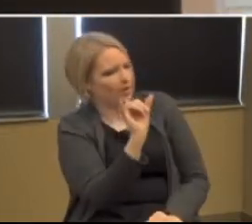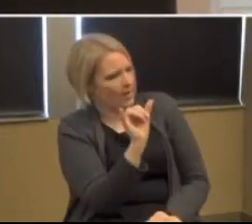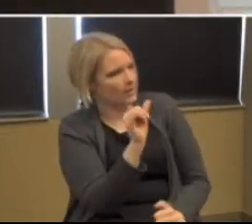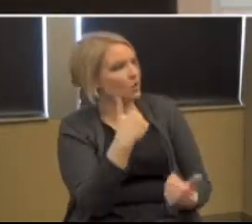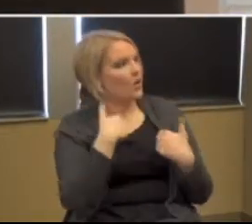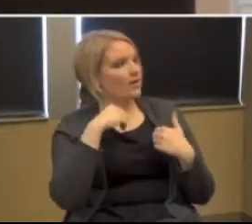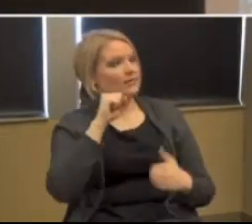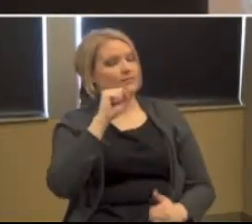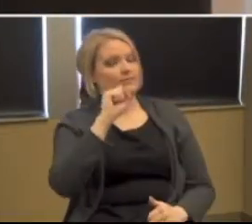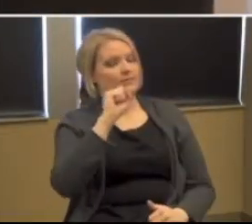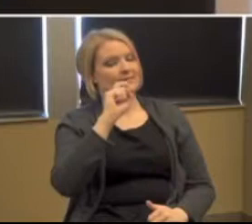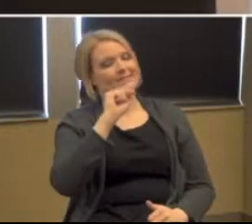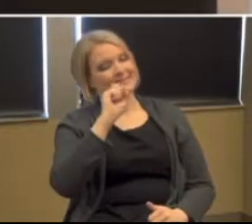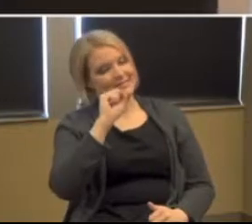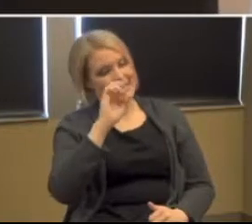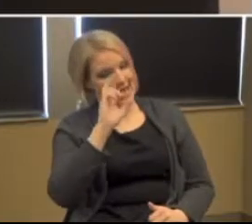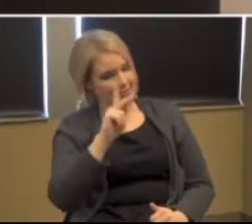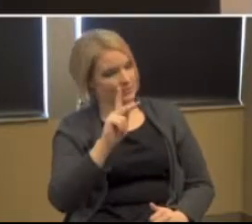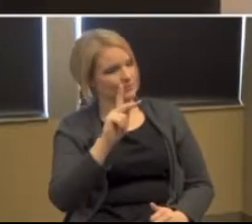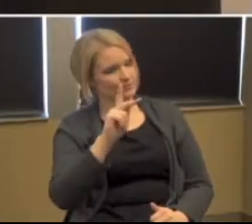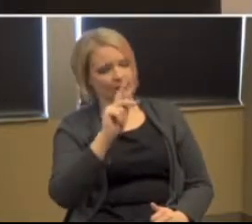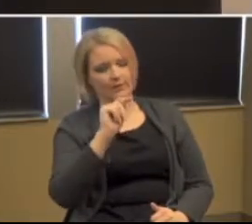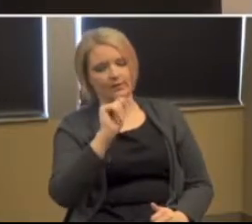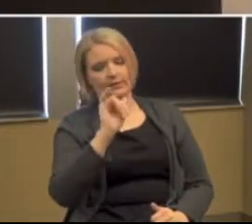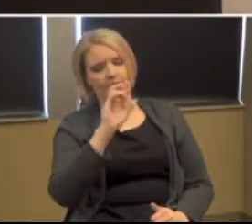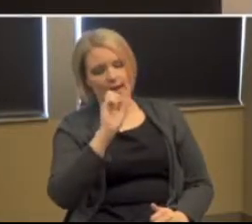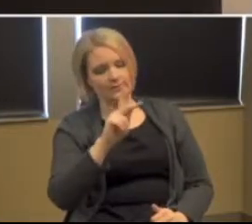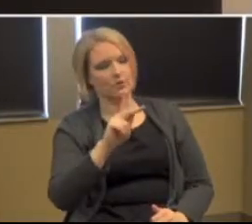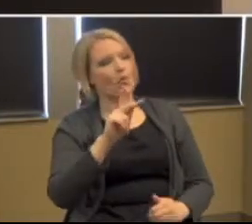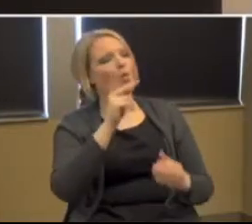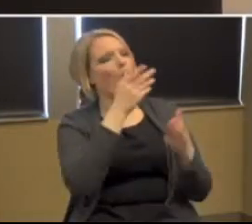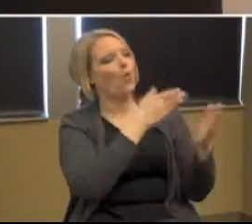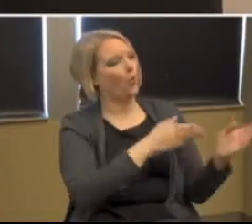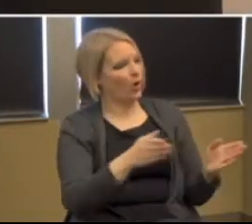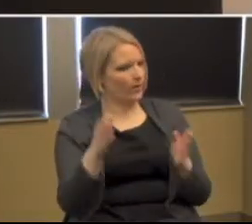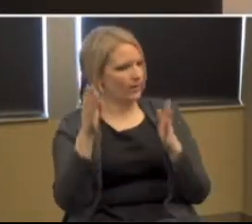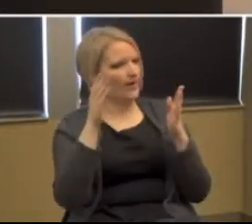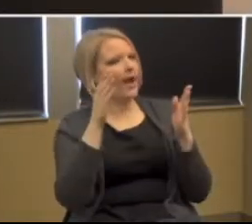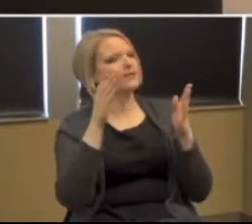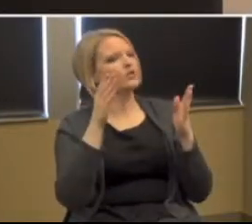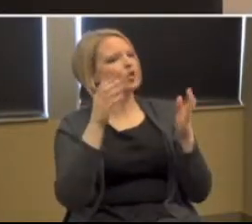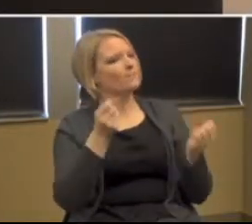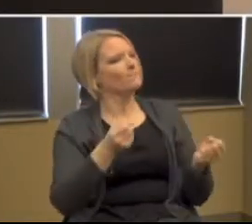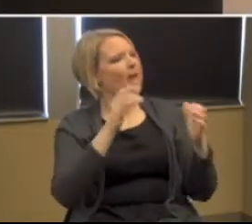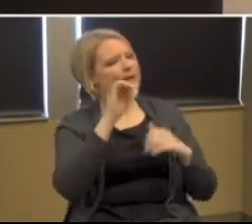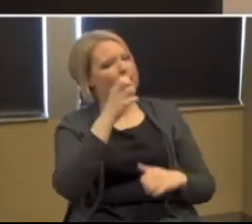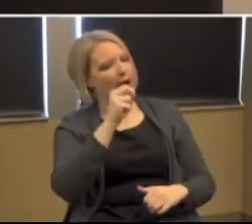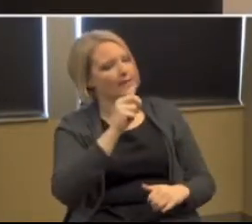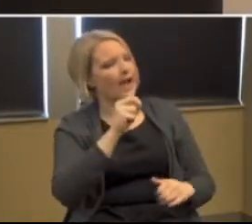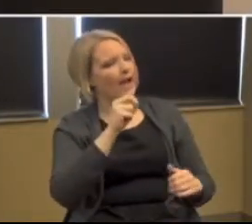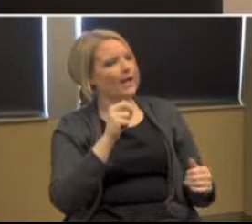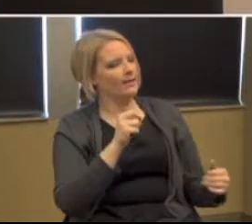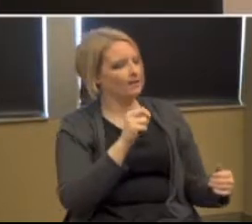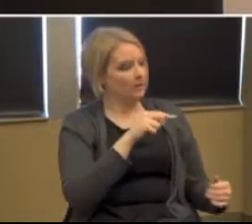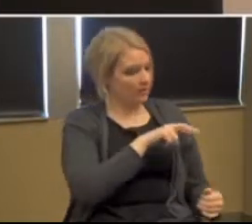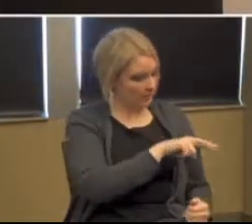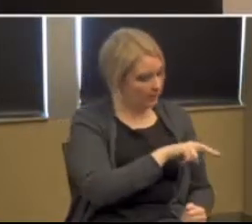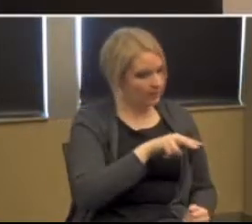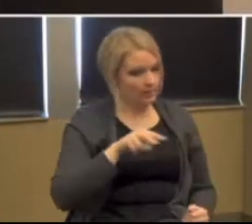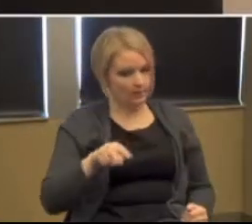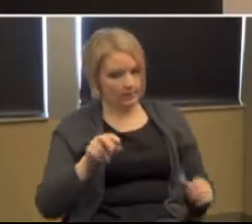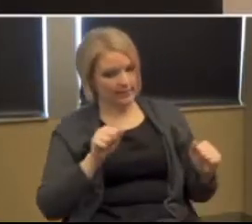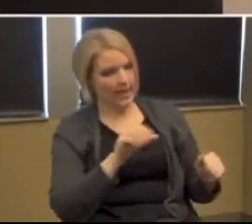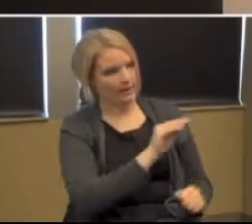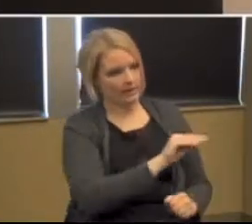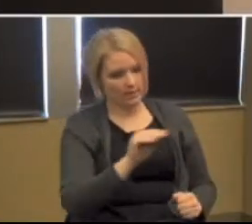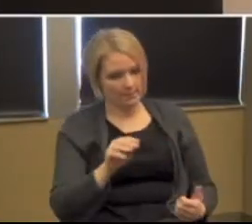that task organizer, mini schedule, with the icons that the student can match to the different activities, and then a location